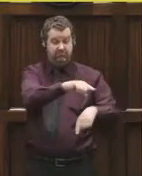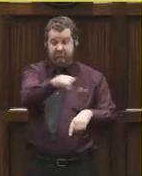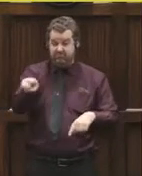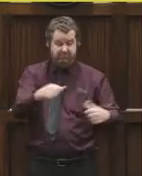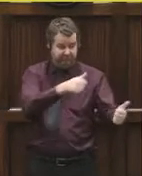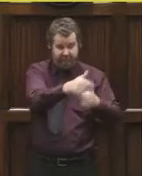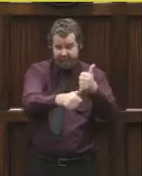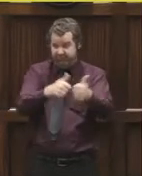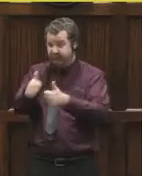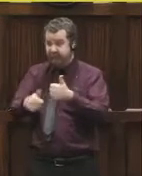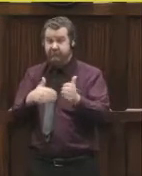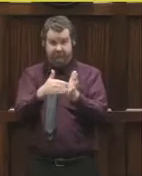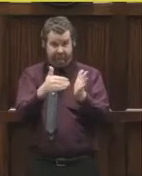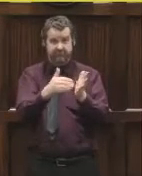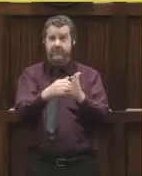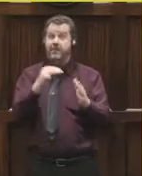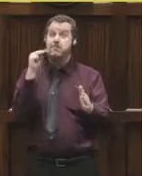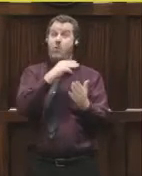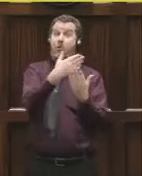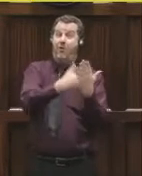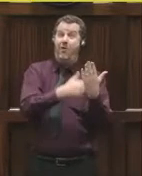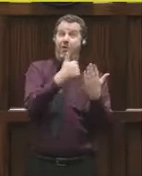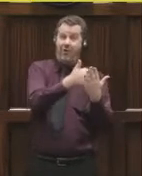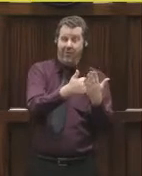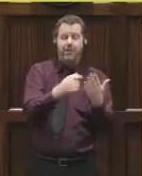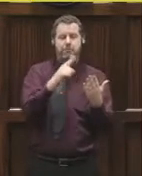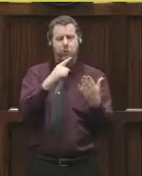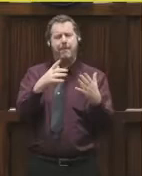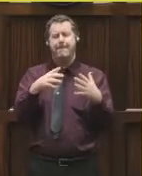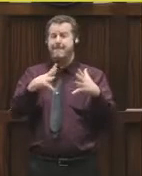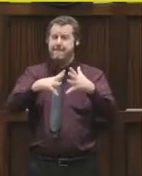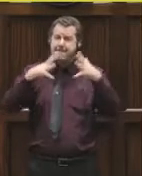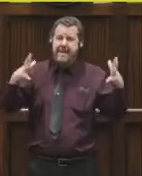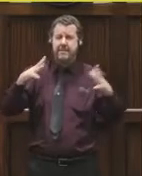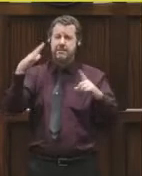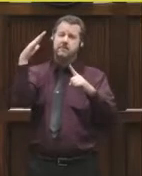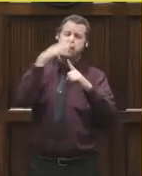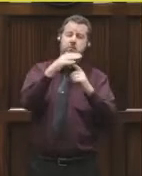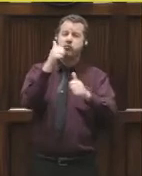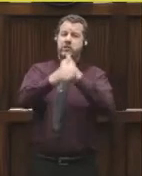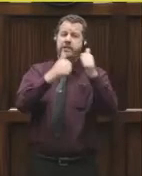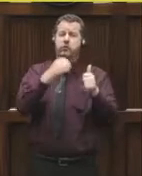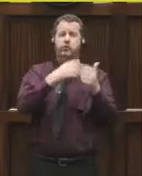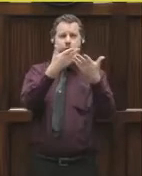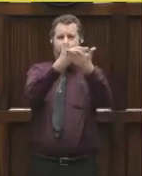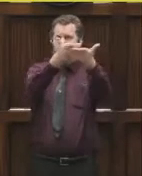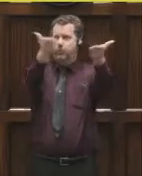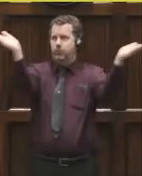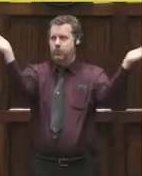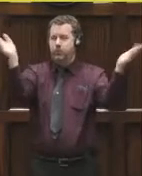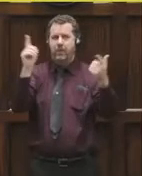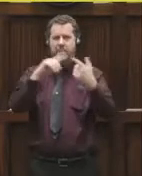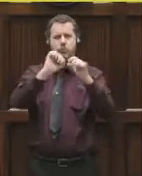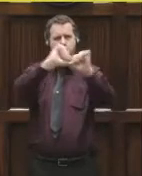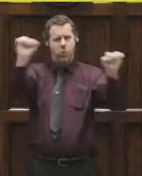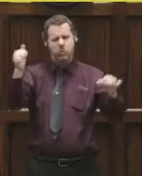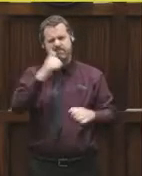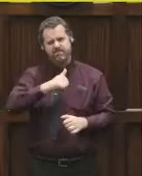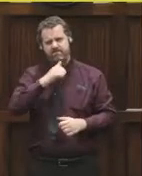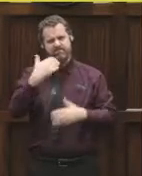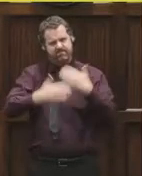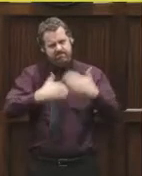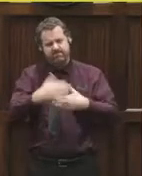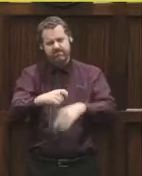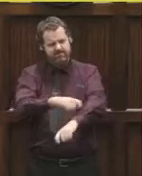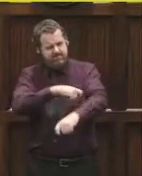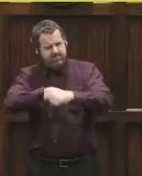is vitally important legislation, but the greatest congratulations of all is due to you and to your perseverance. The last point I want to